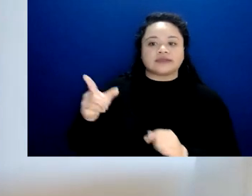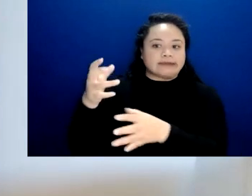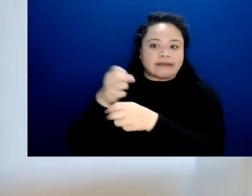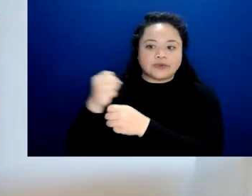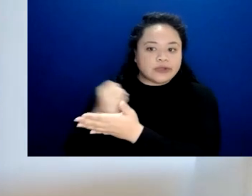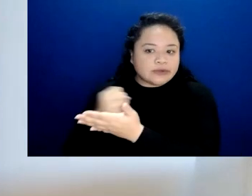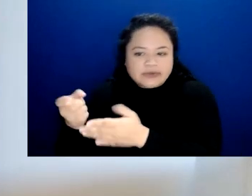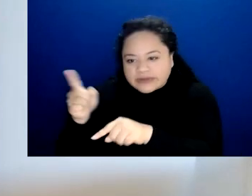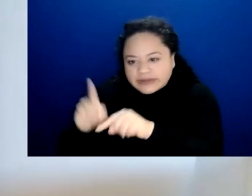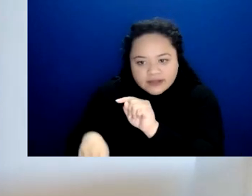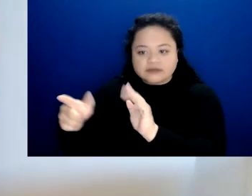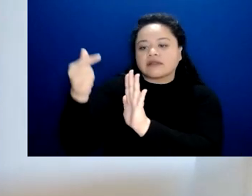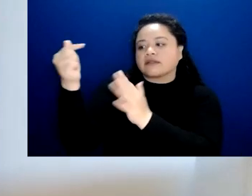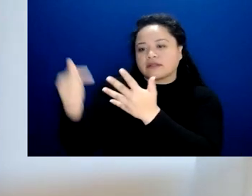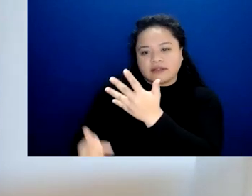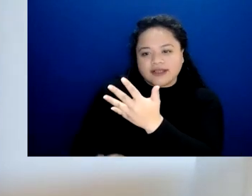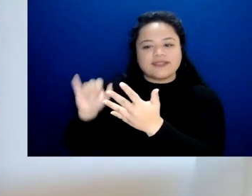things,